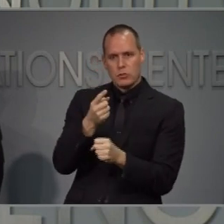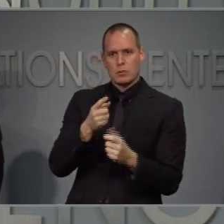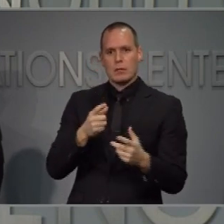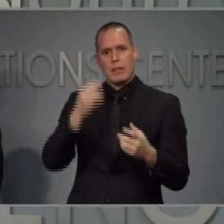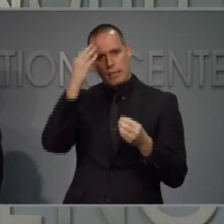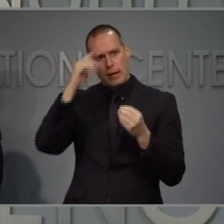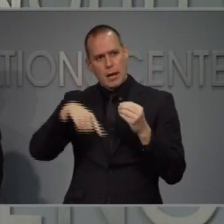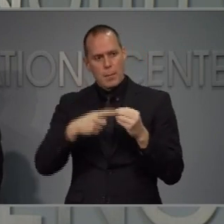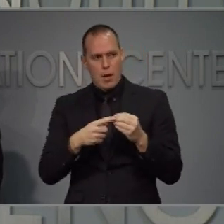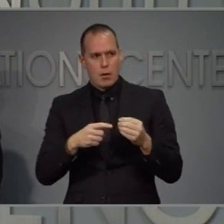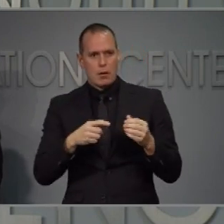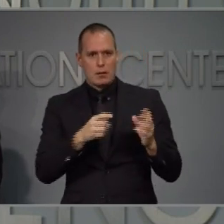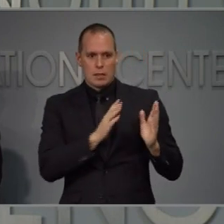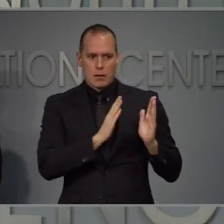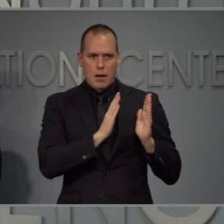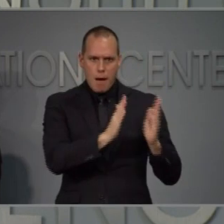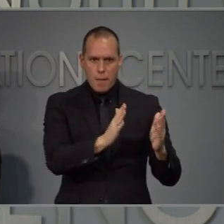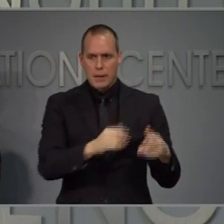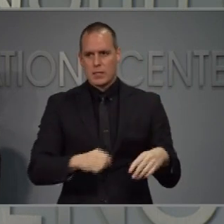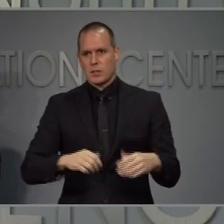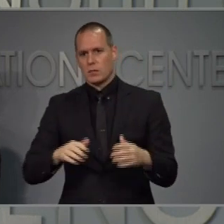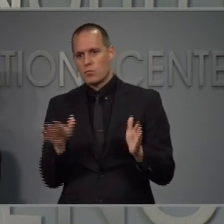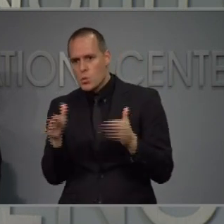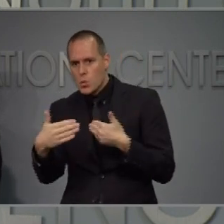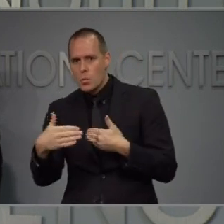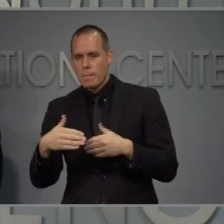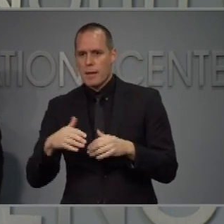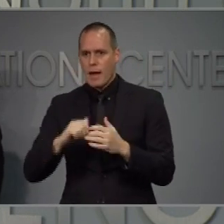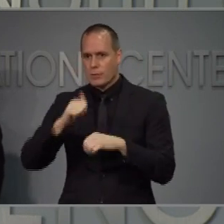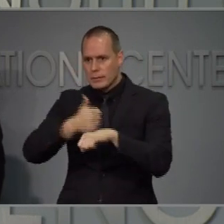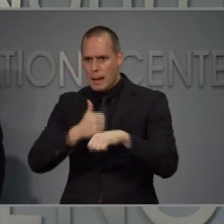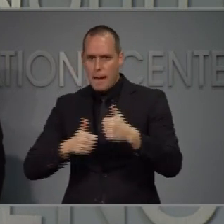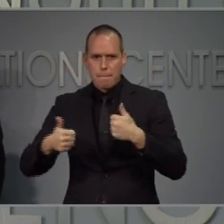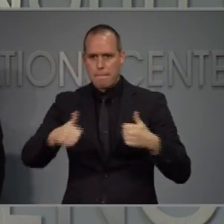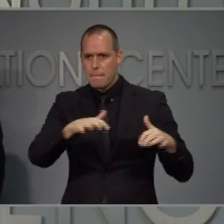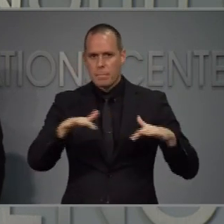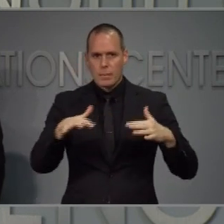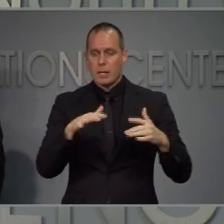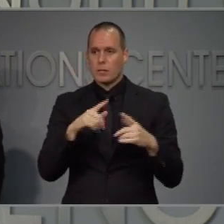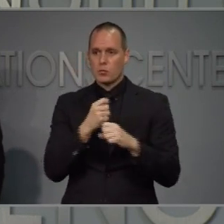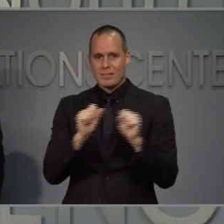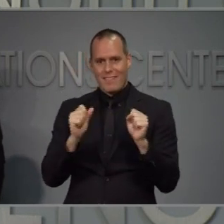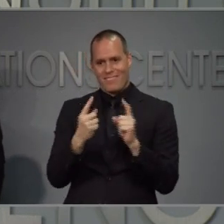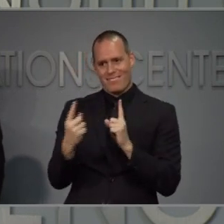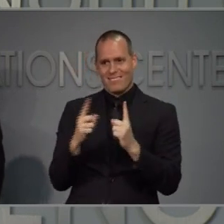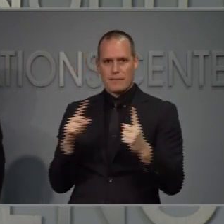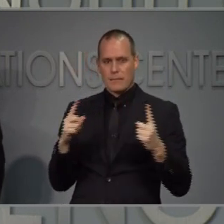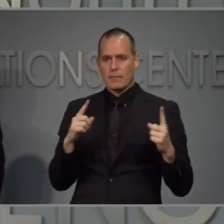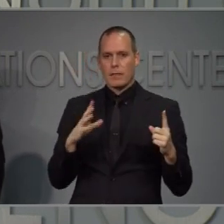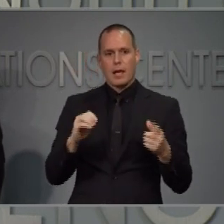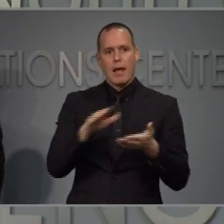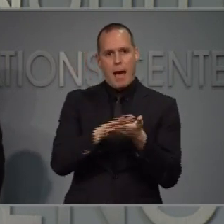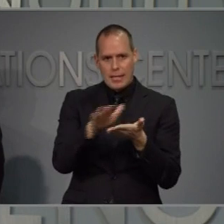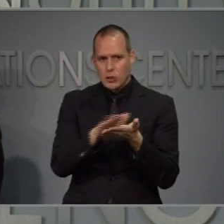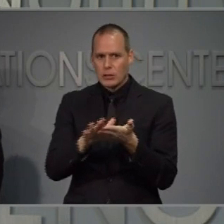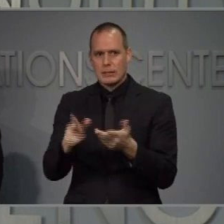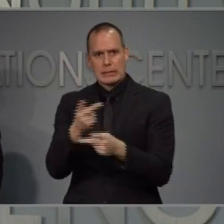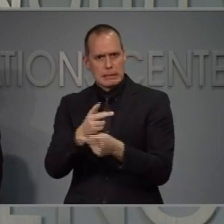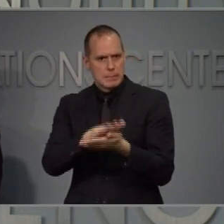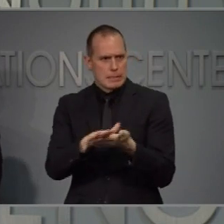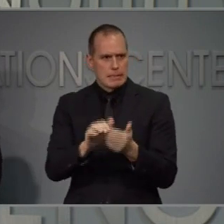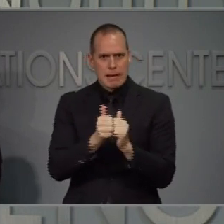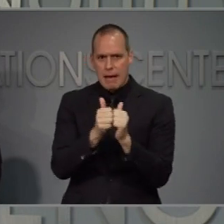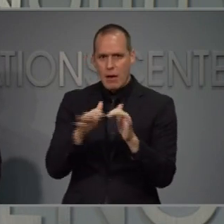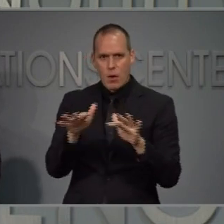about common areas, thinking about hygiene. And one of the reasons why we're trying to make sure the schools have sufficient